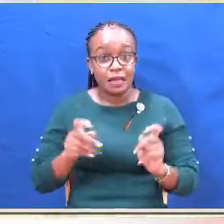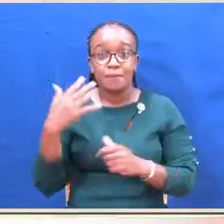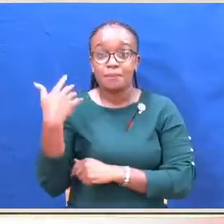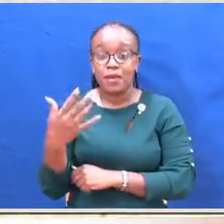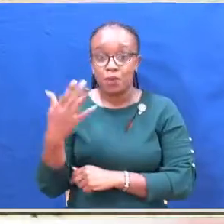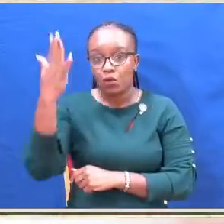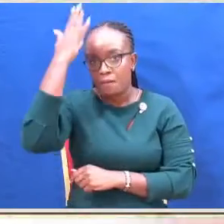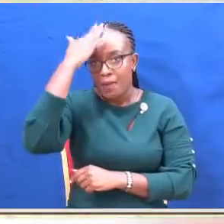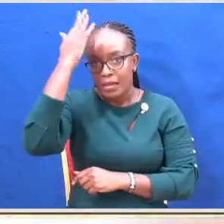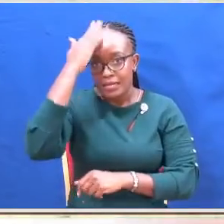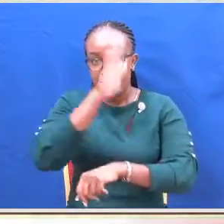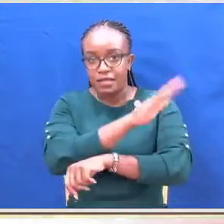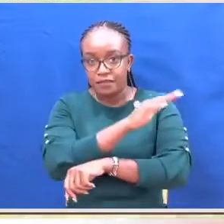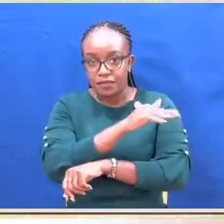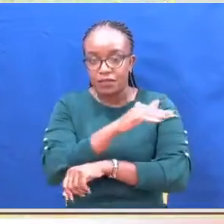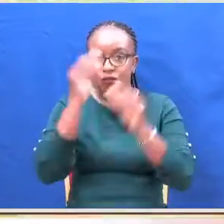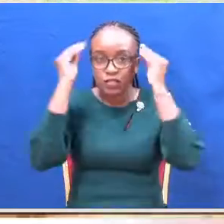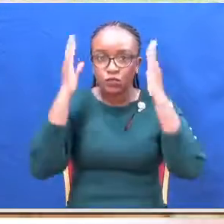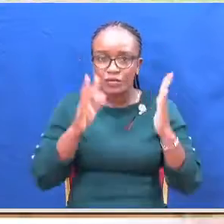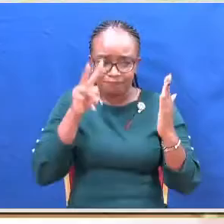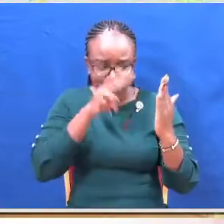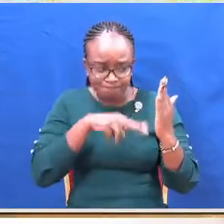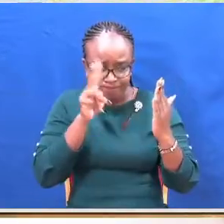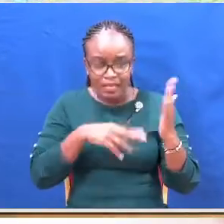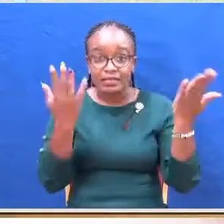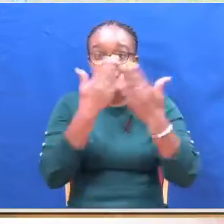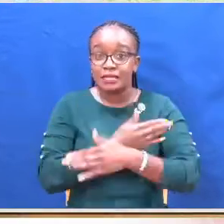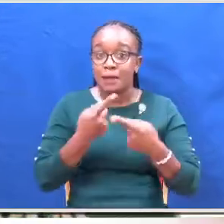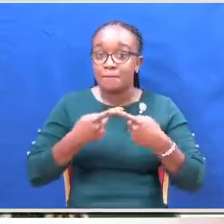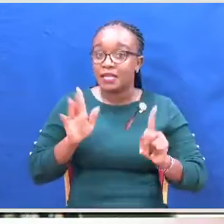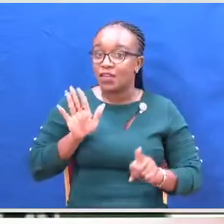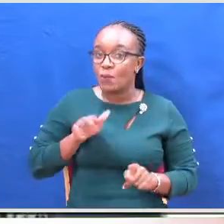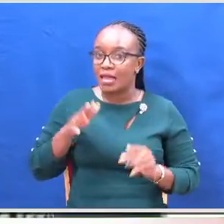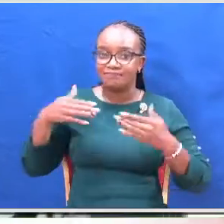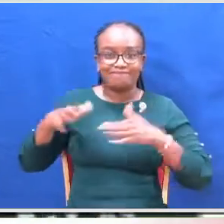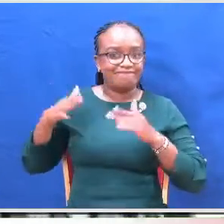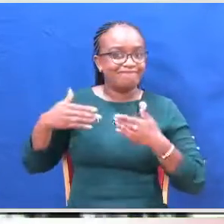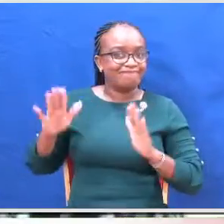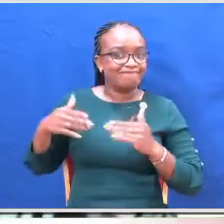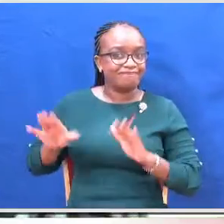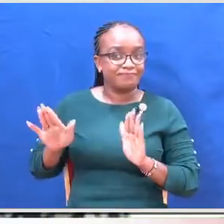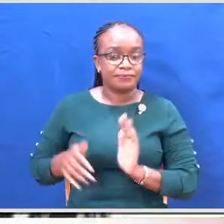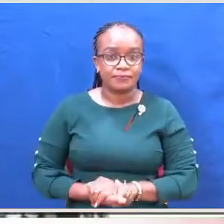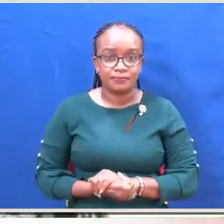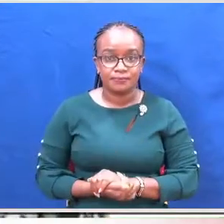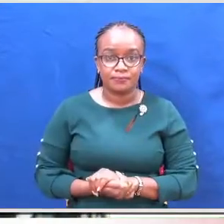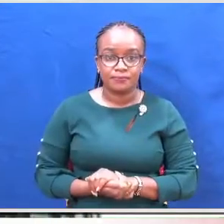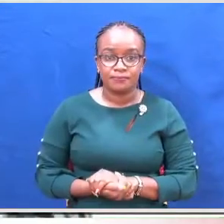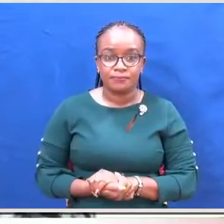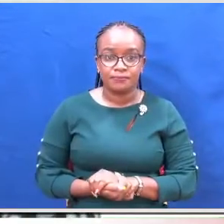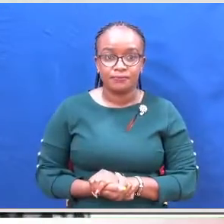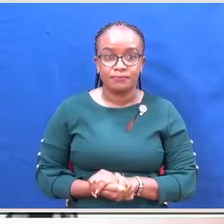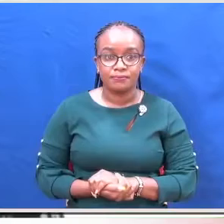to study overnight before they sat for it, claims she denied. It was in your status. No, it was sent to me by even a number I don't know. The